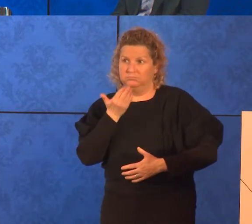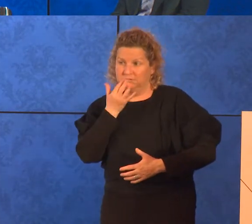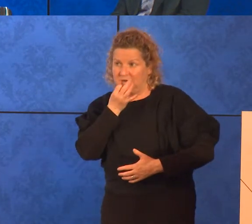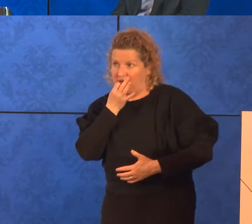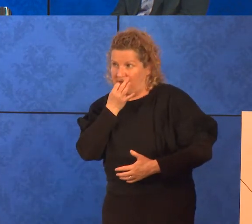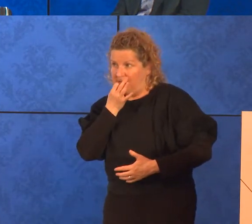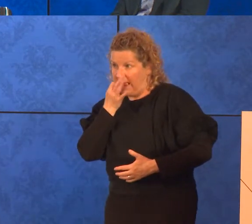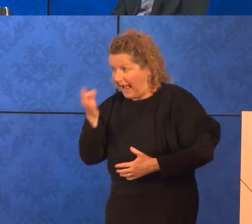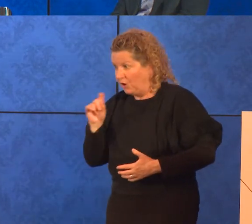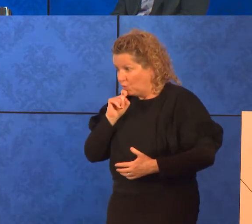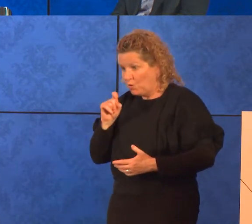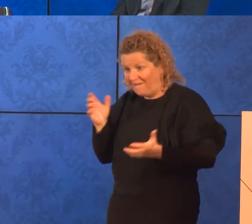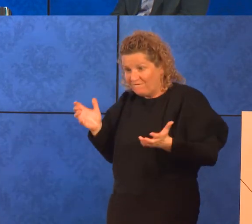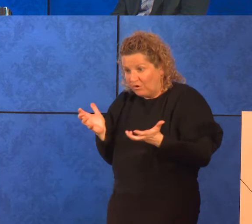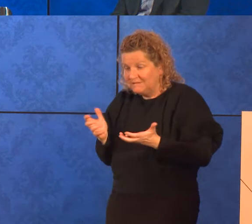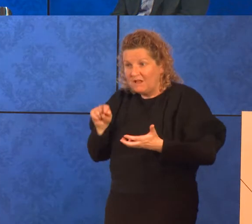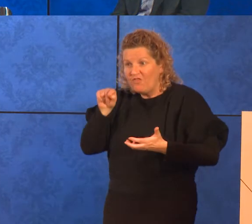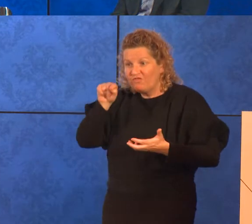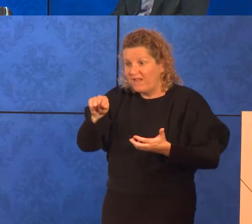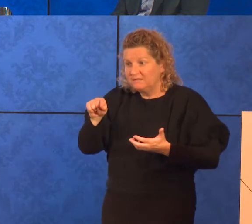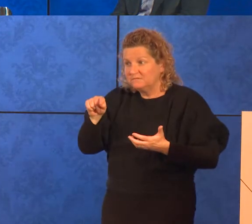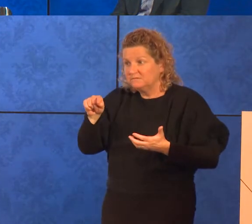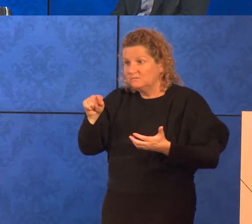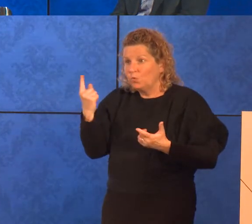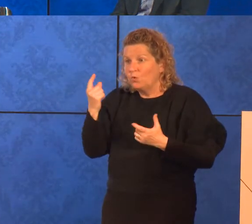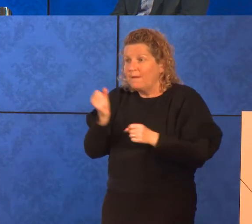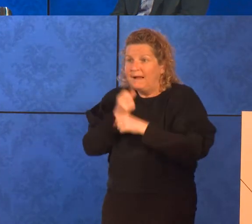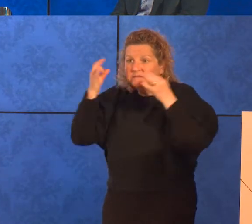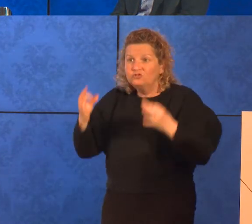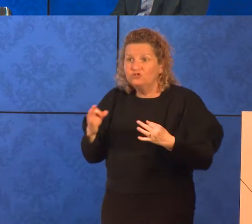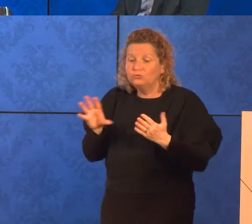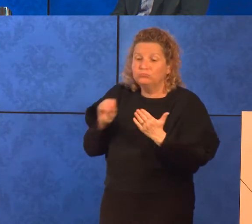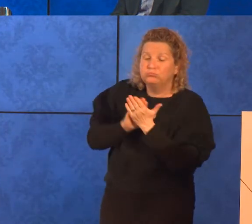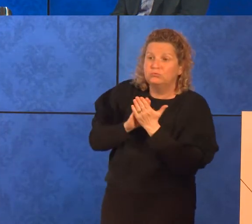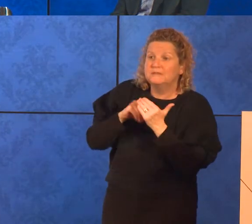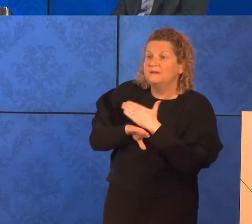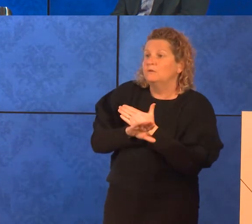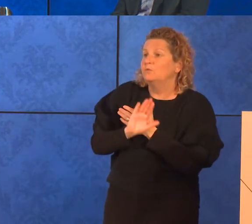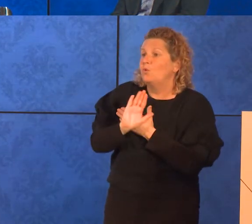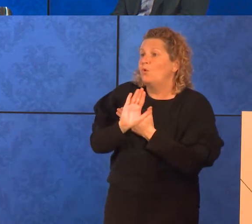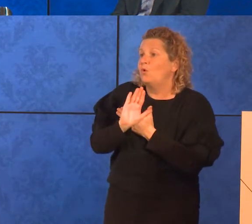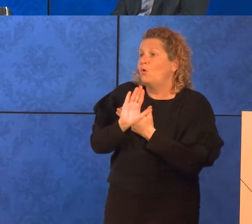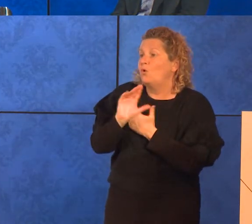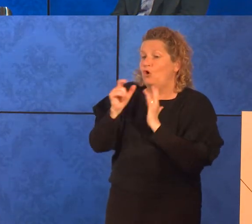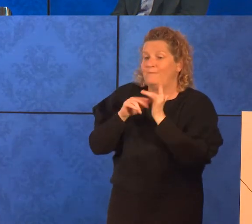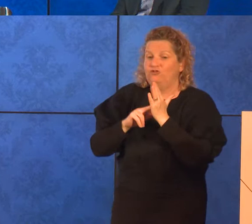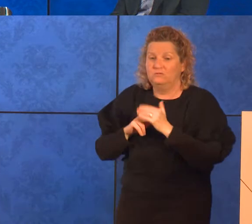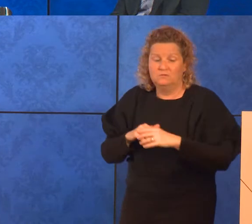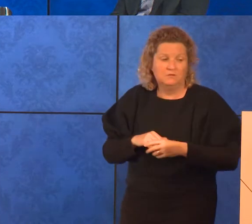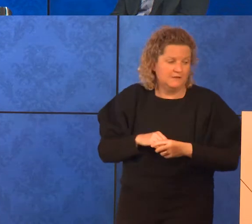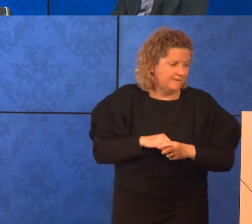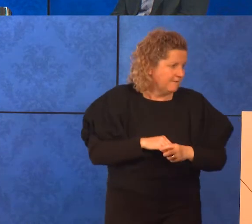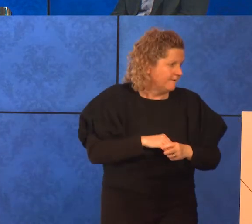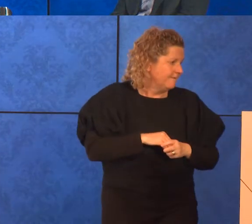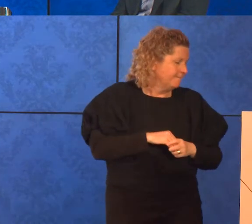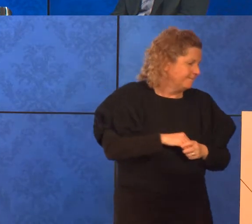tell me, are you guys going to foster that sort of like decision making and incorporating that in your commission? Yeah, thank you,